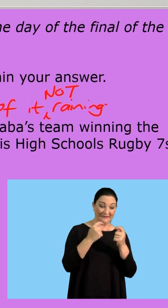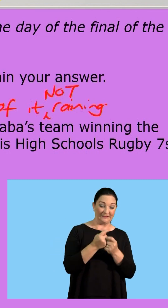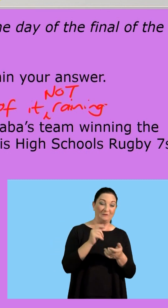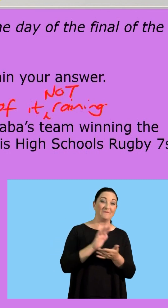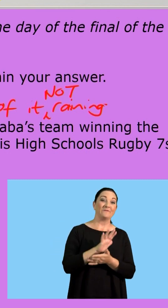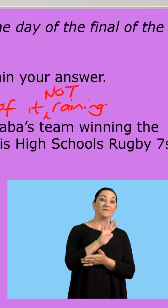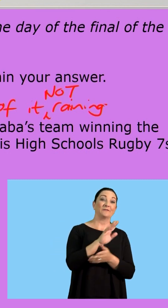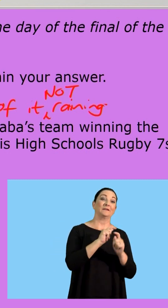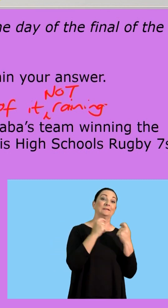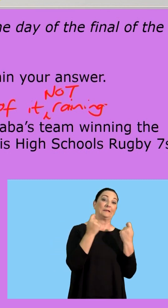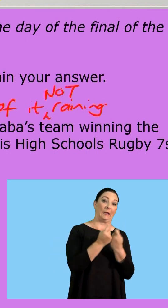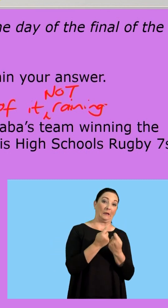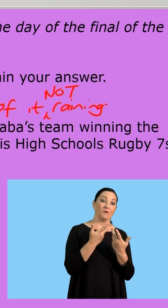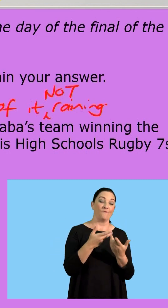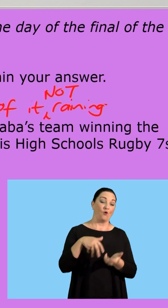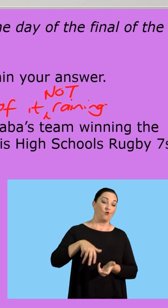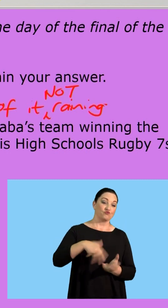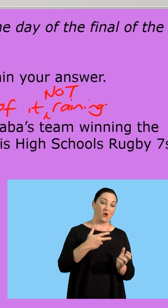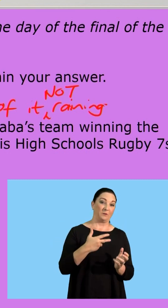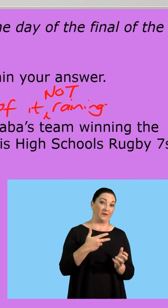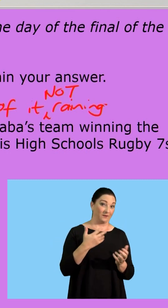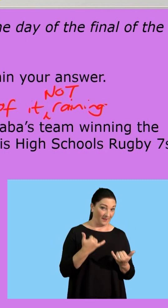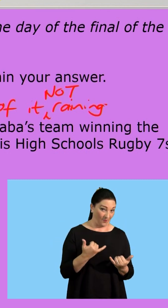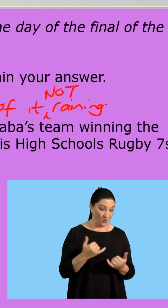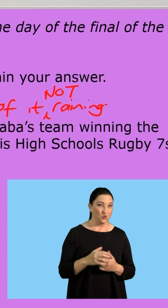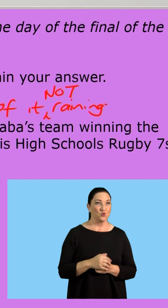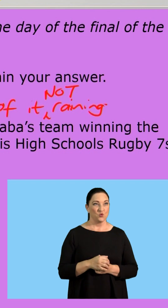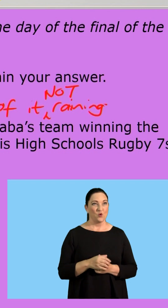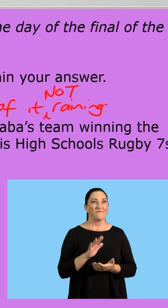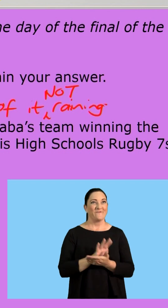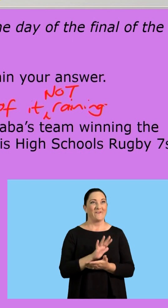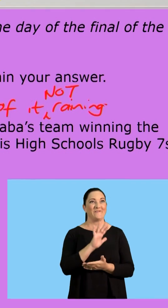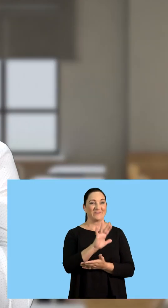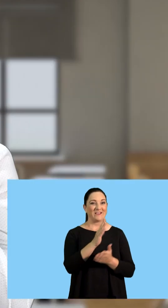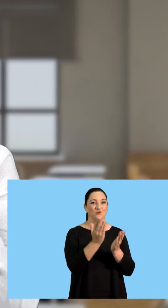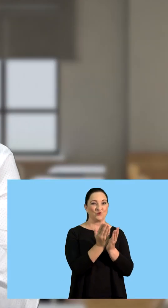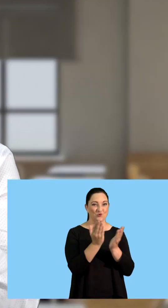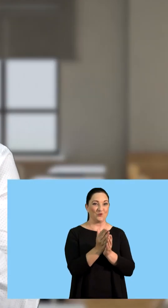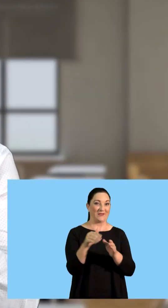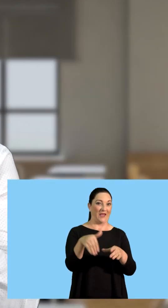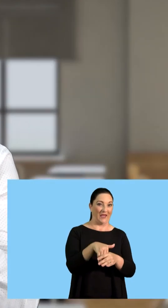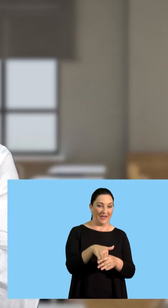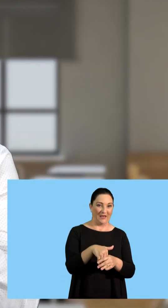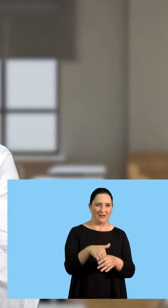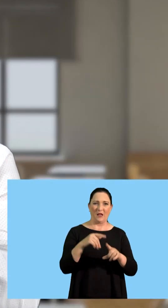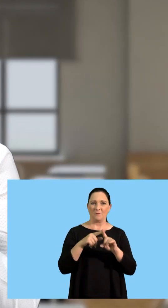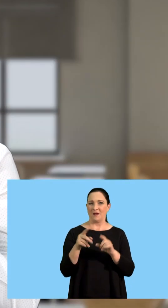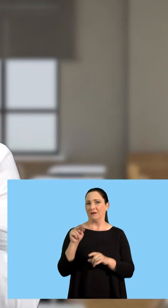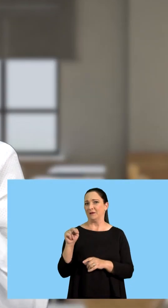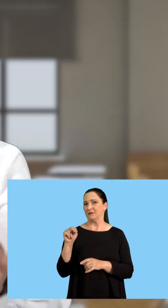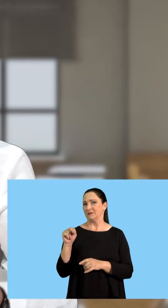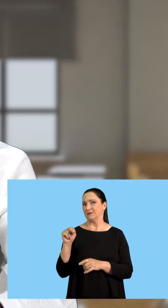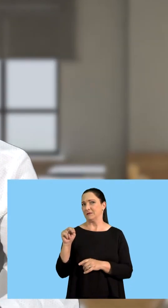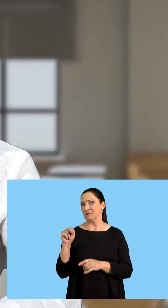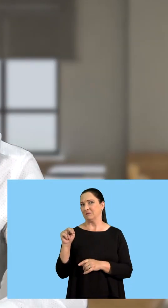are participating in this high school rugby 7 series. Remember, it's 15 schools participating.